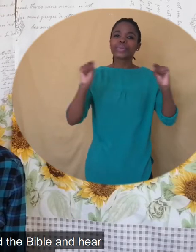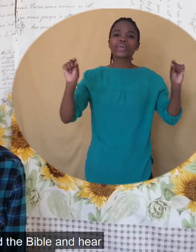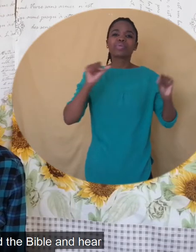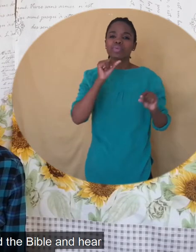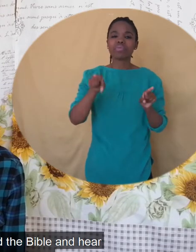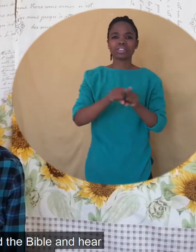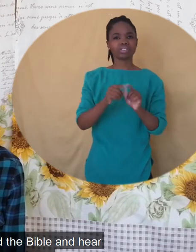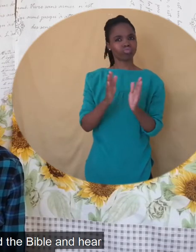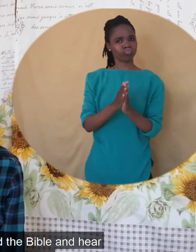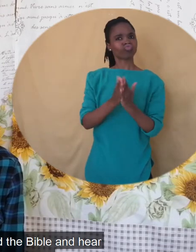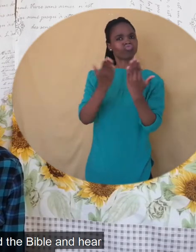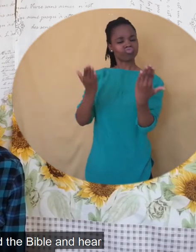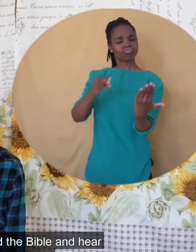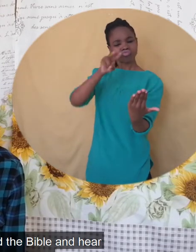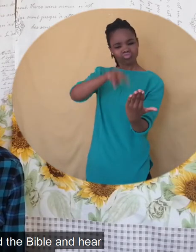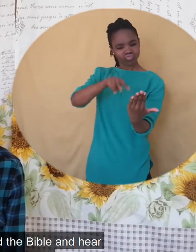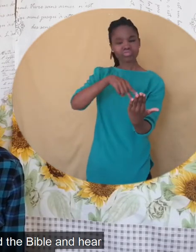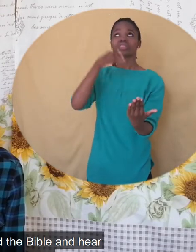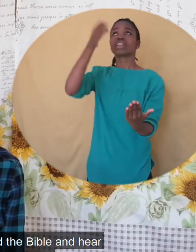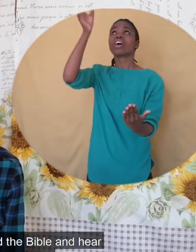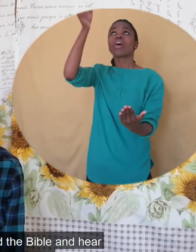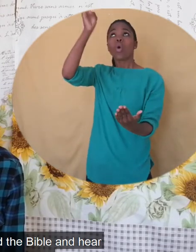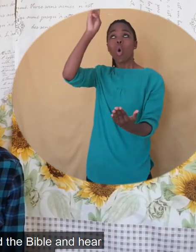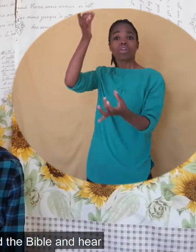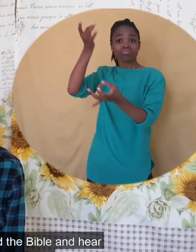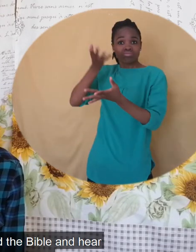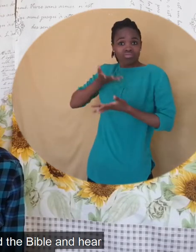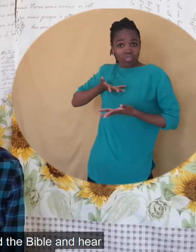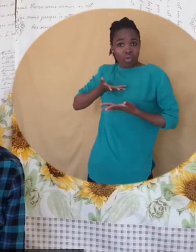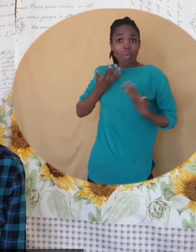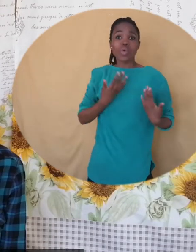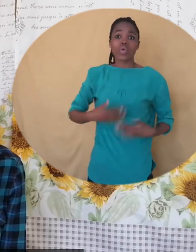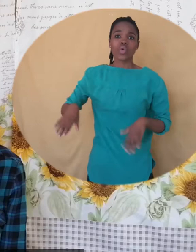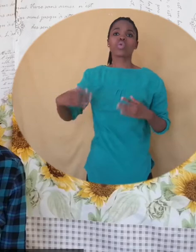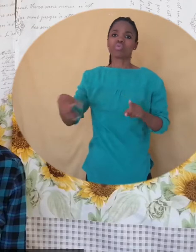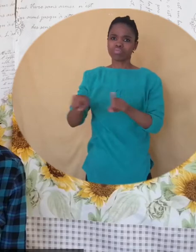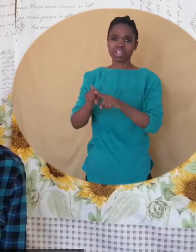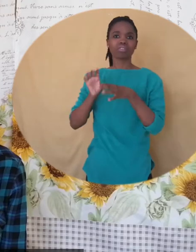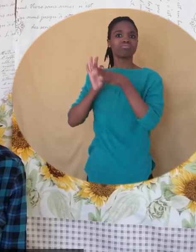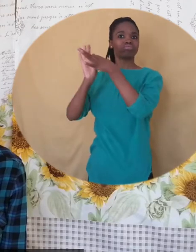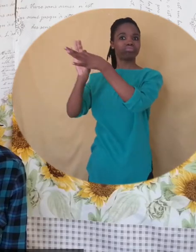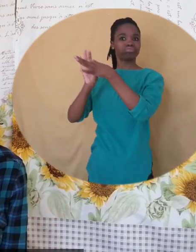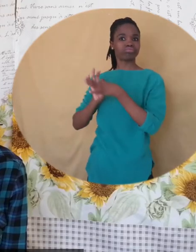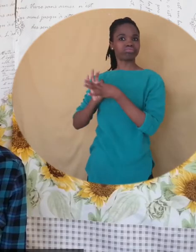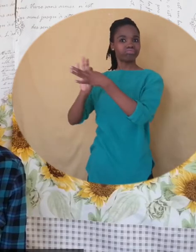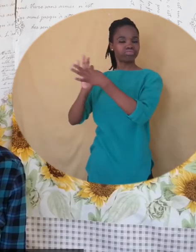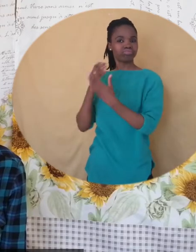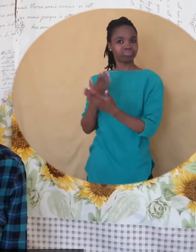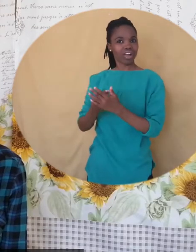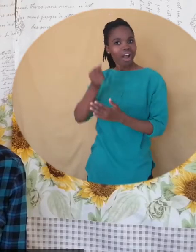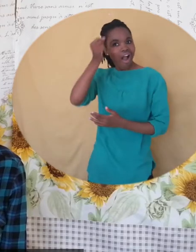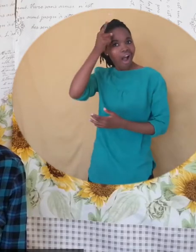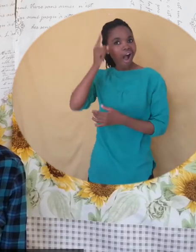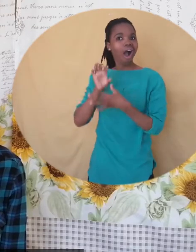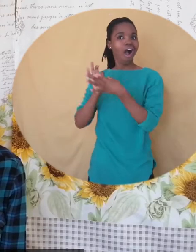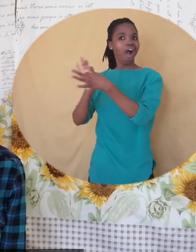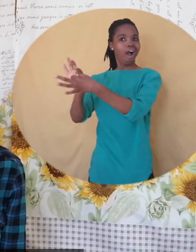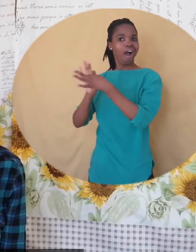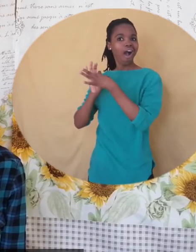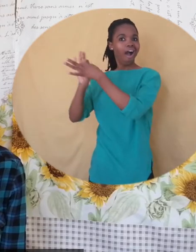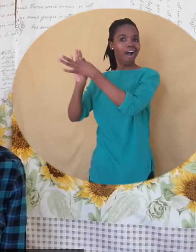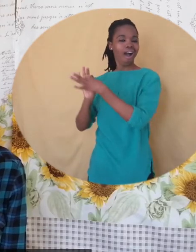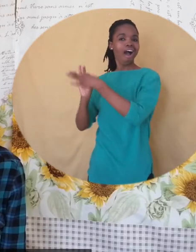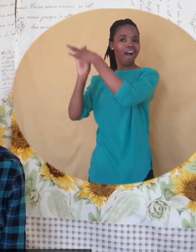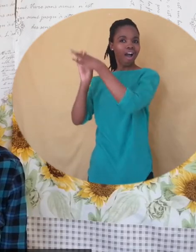time to open the Bible and hear from God directly. He speaks to me and I can approach Him and understand who